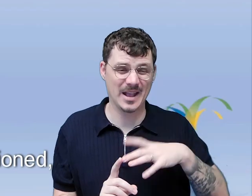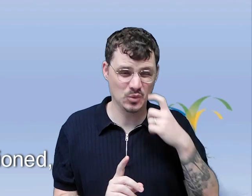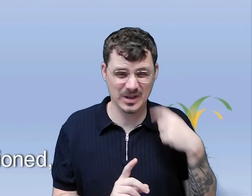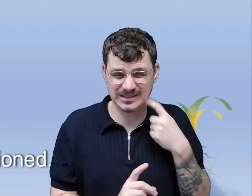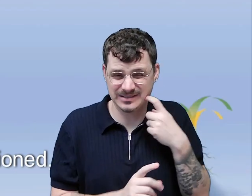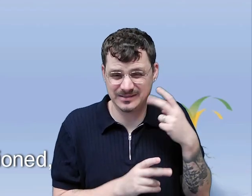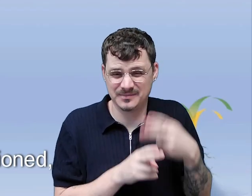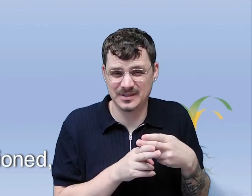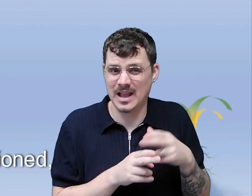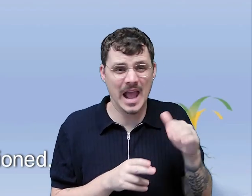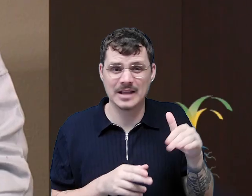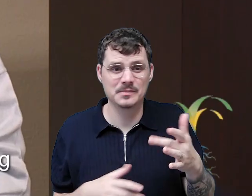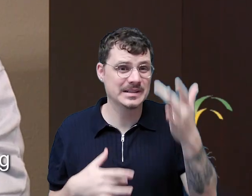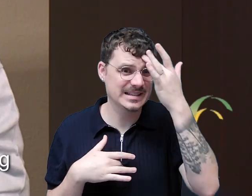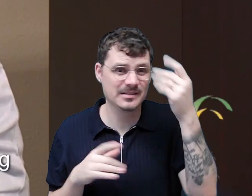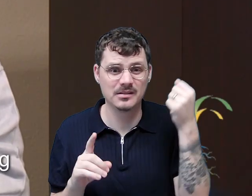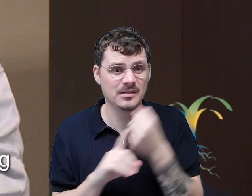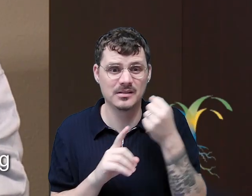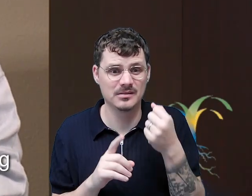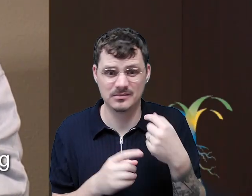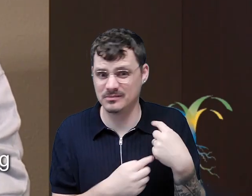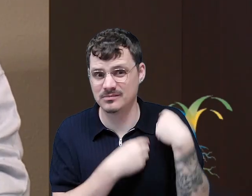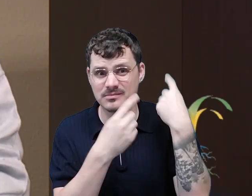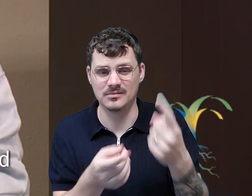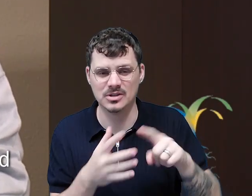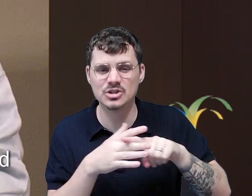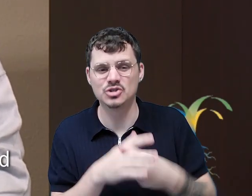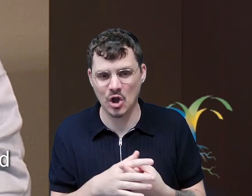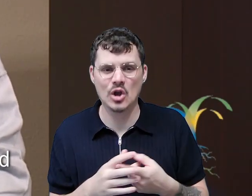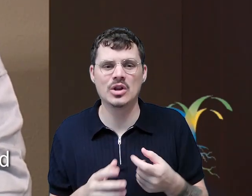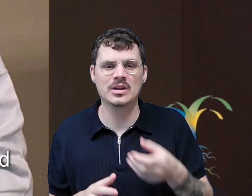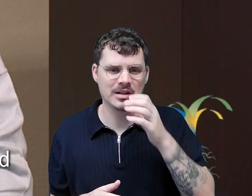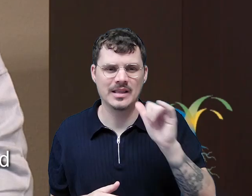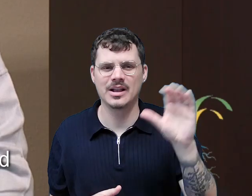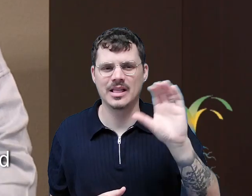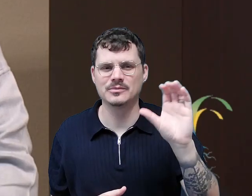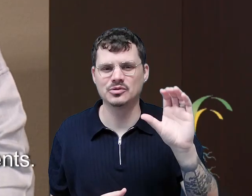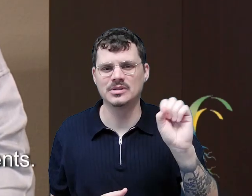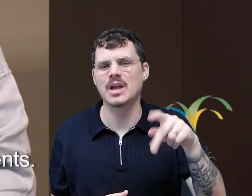And this man, the one I just mentioned, hasn't been sick with anything in all the time since